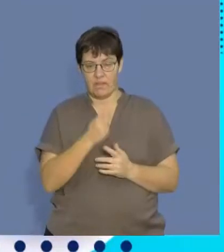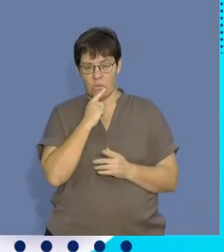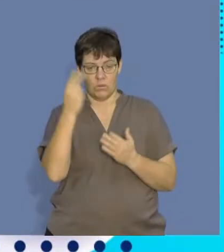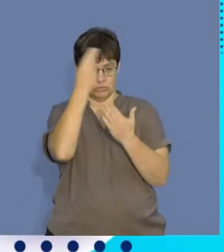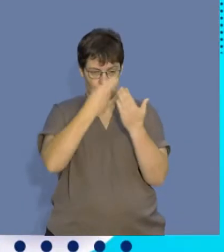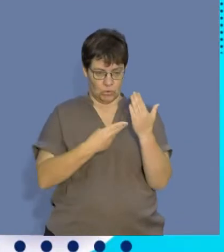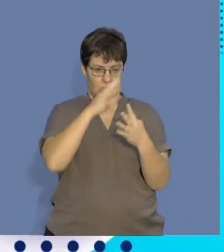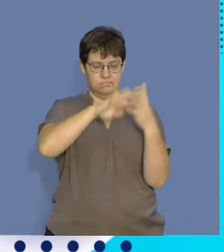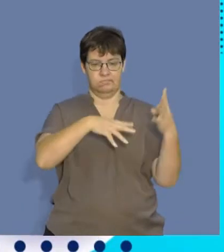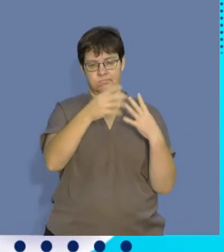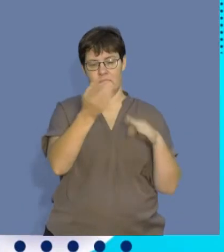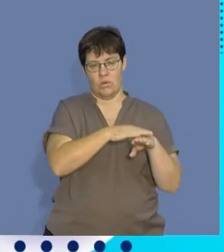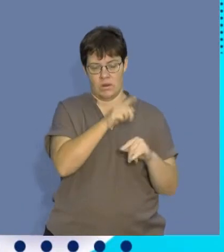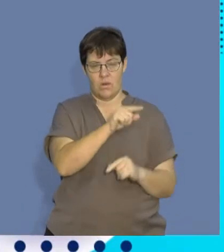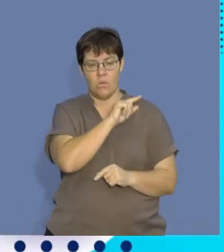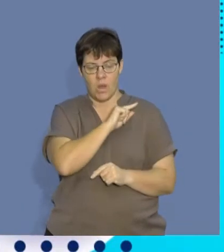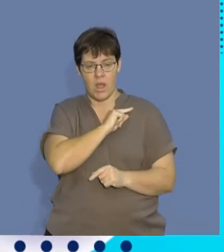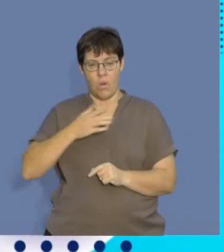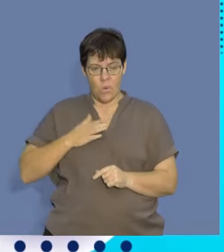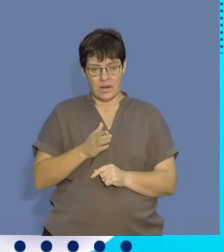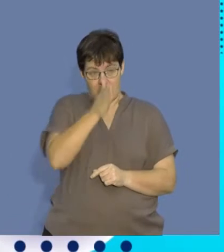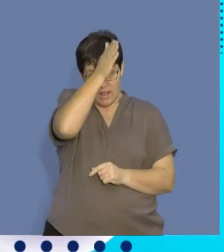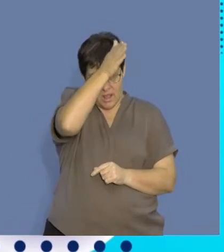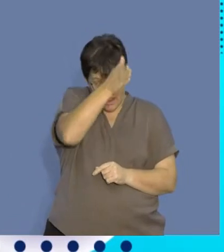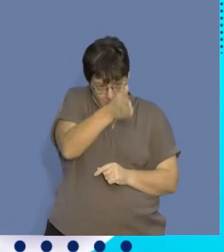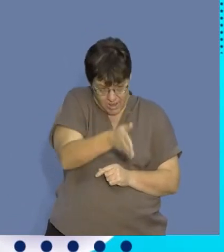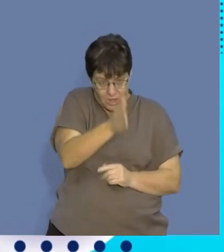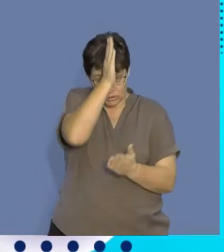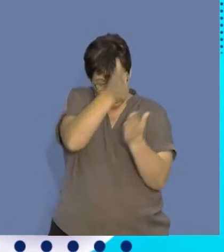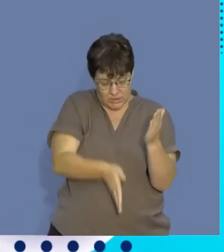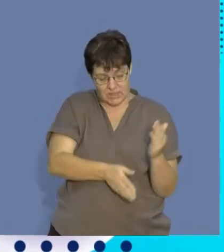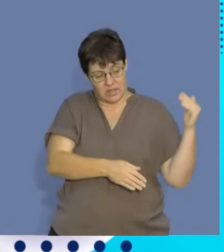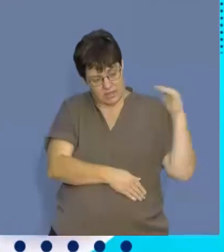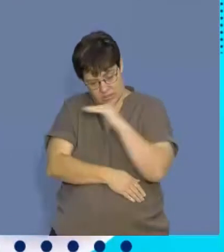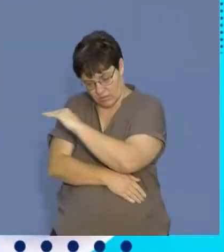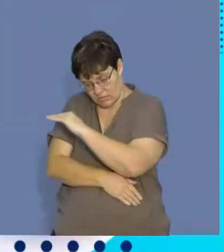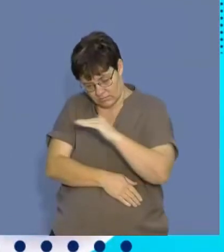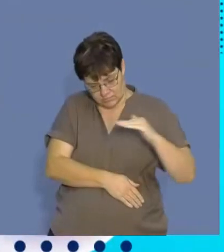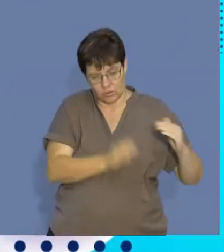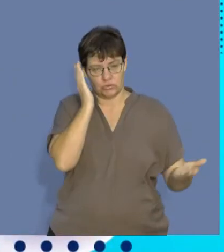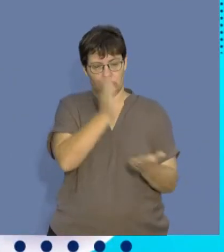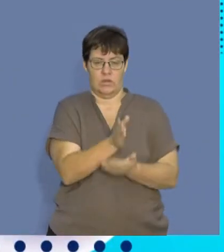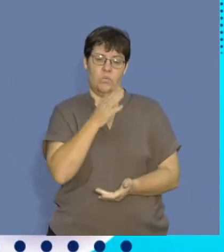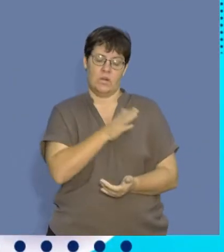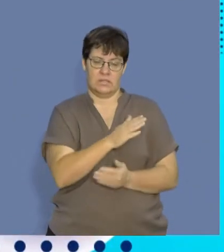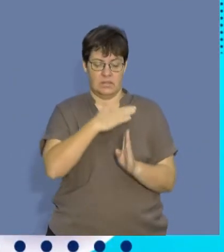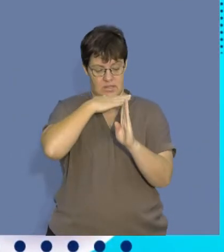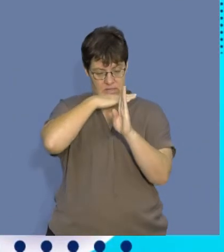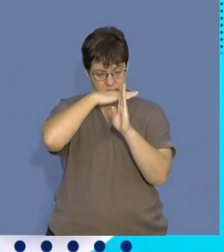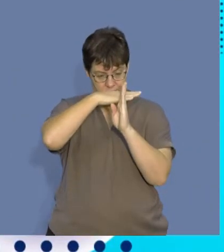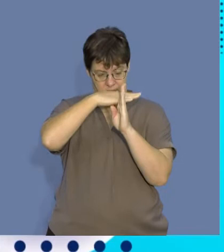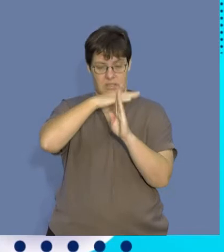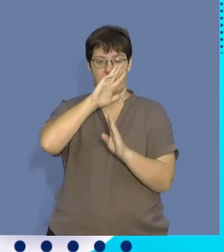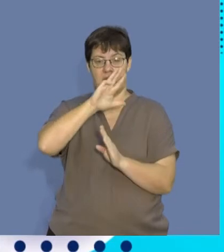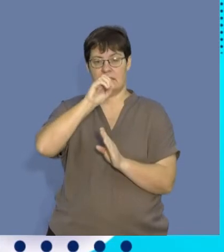going to draw your Cartesian plane. Why? Because we want it to be one vertical straight line, one horizontal straight line, and where